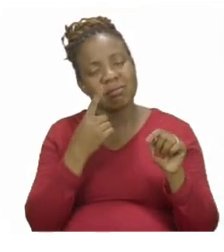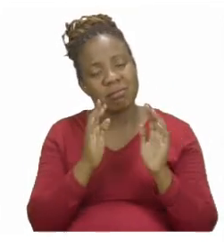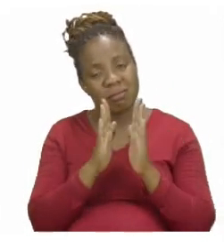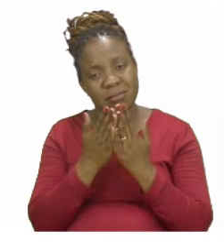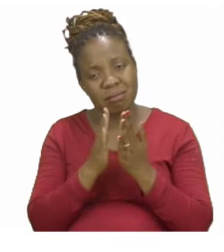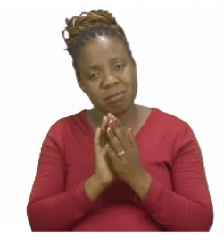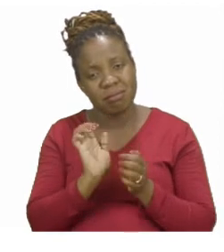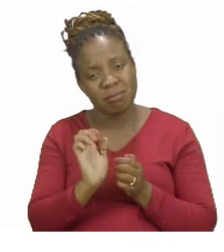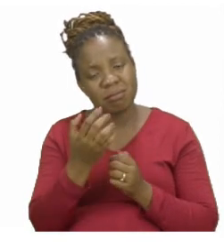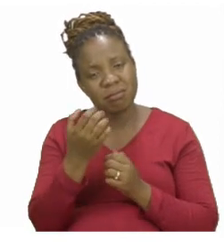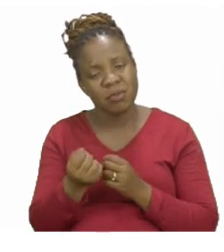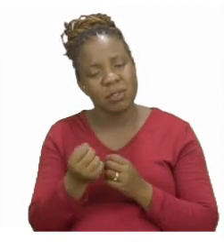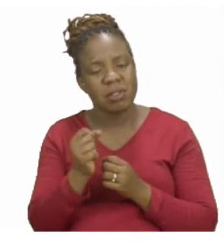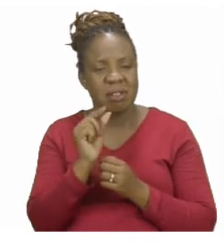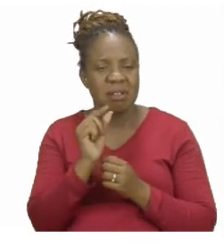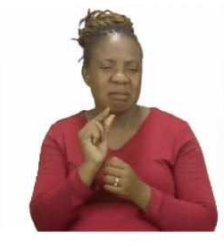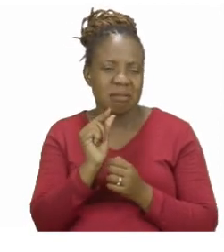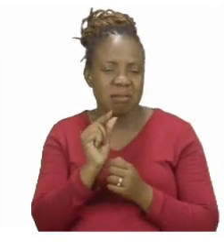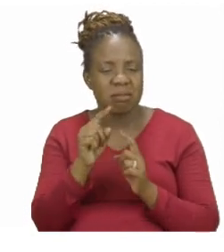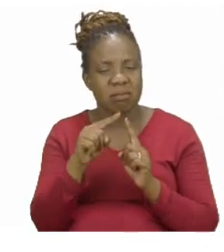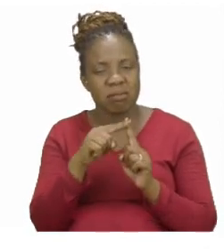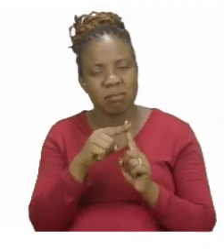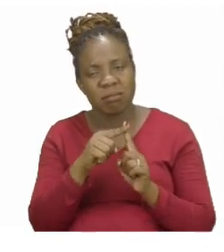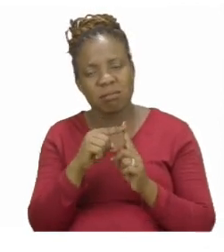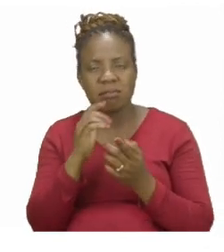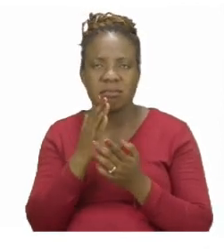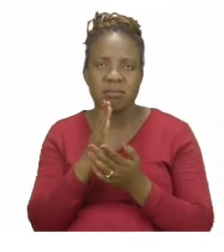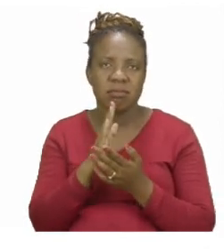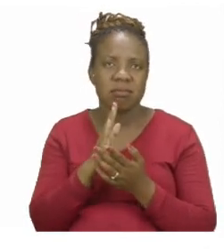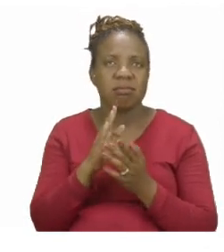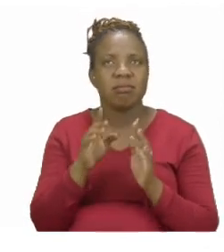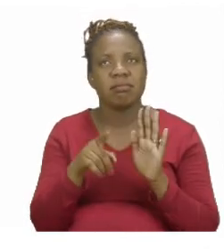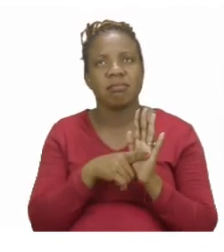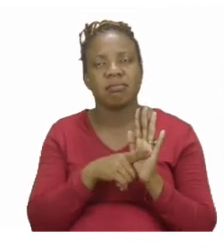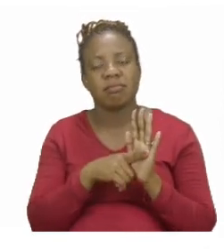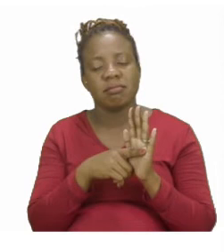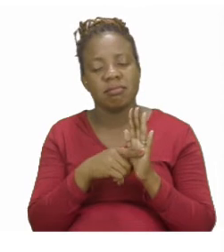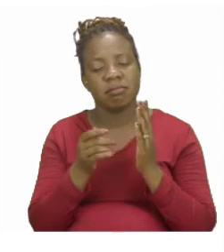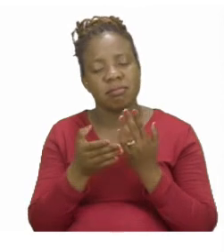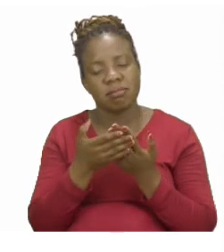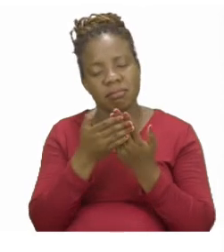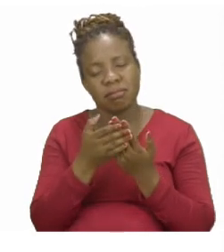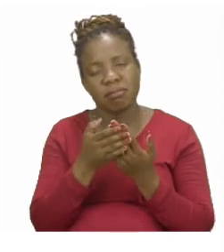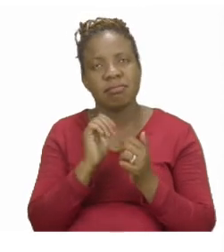to do 2 examples with you. Now if you have a look at the first one, it says